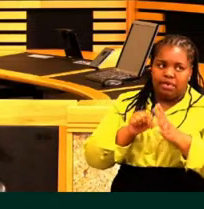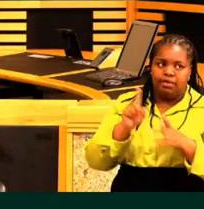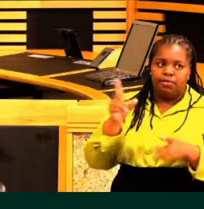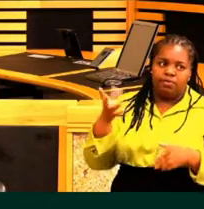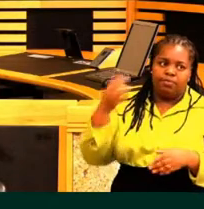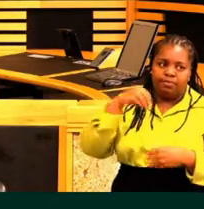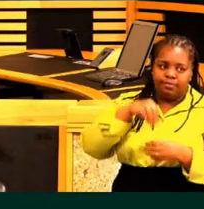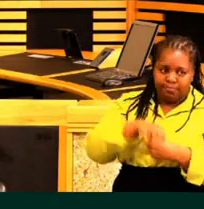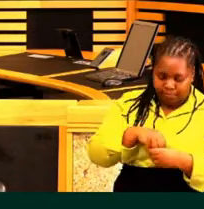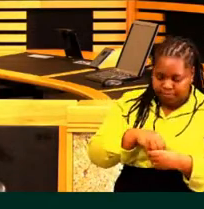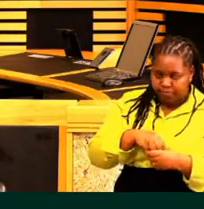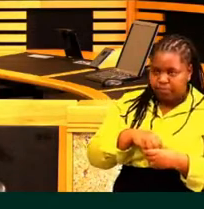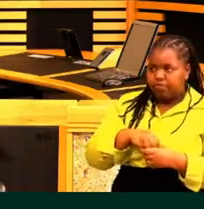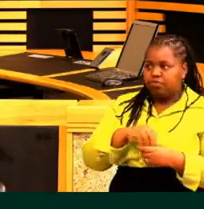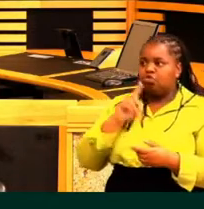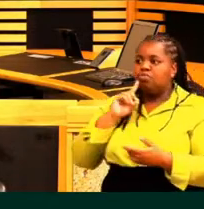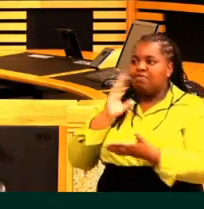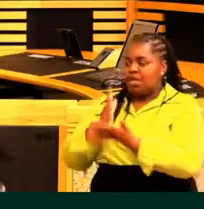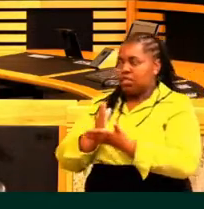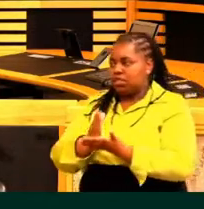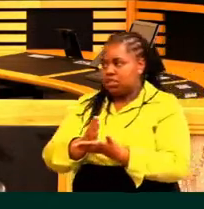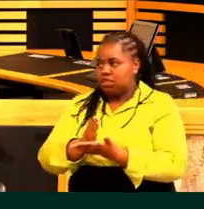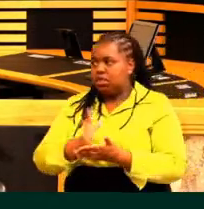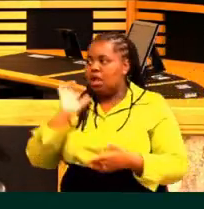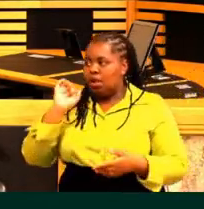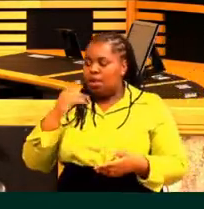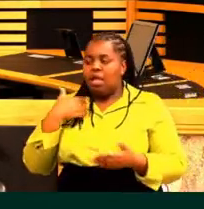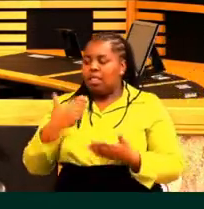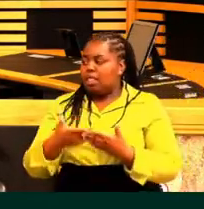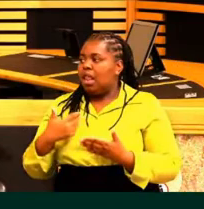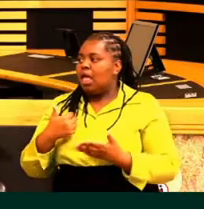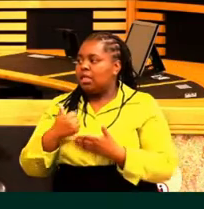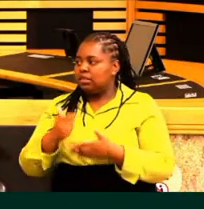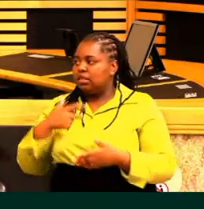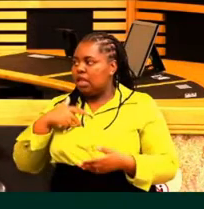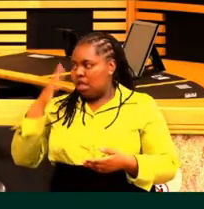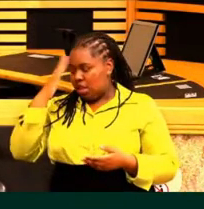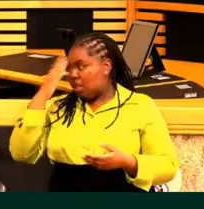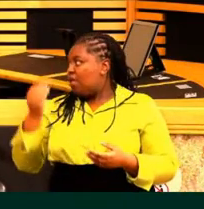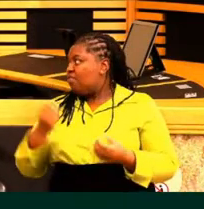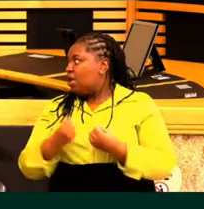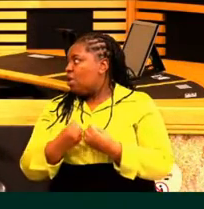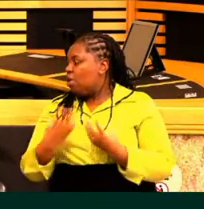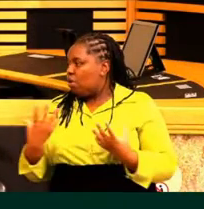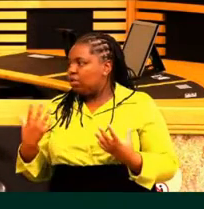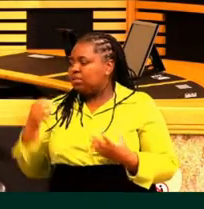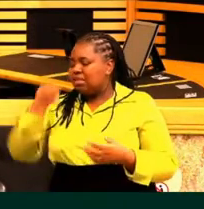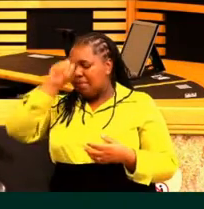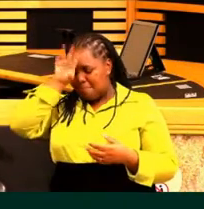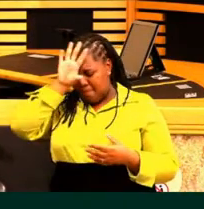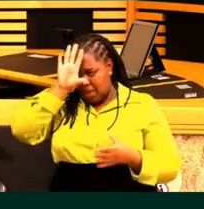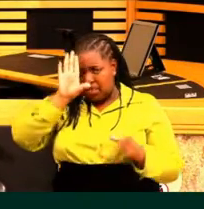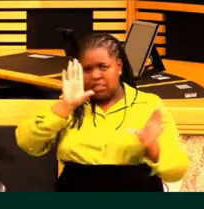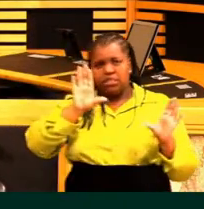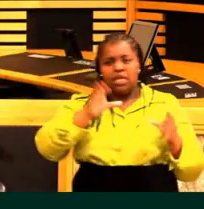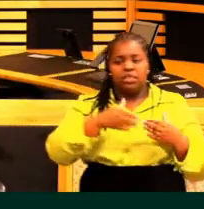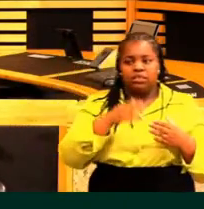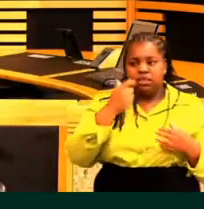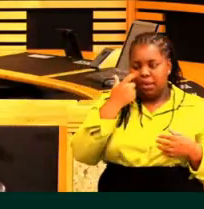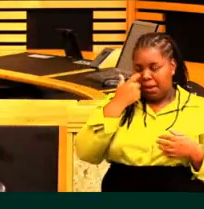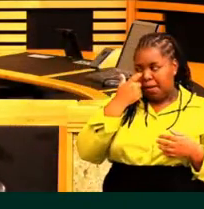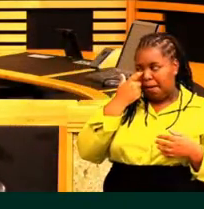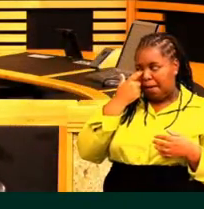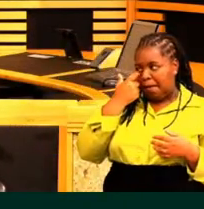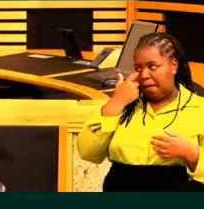Revitalize with facts so we are able to assist I know there's a lot the mining sector they've got a lopa a